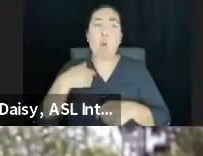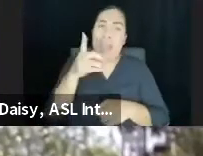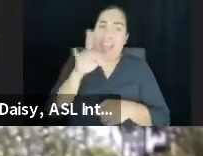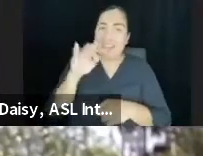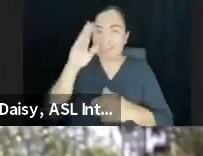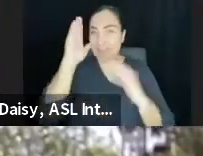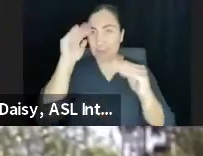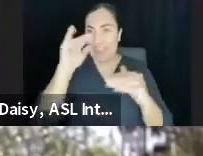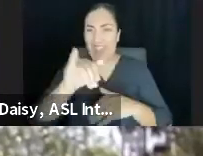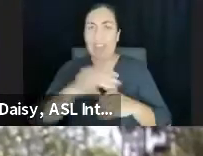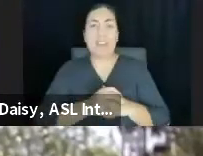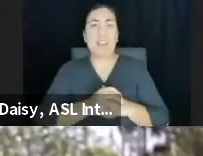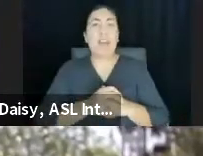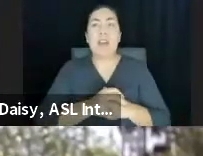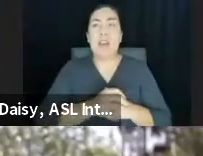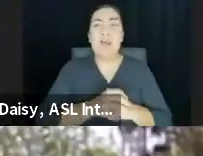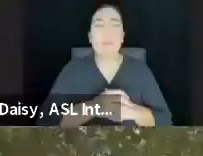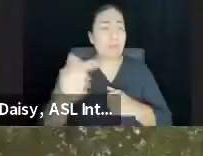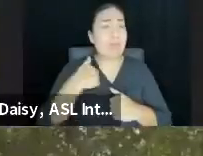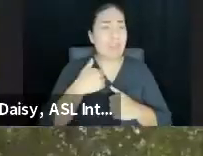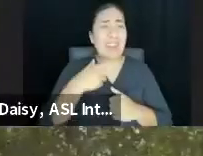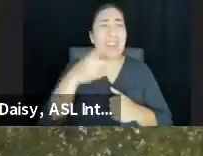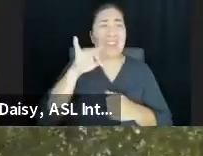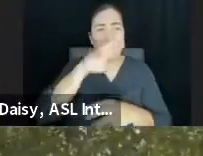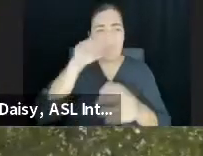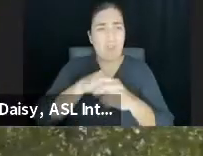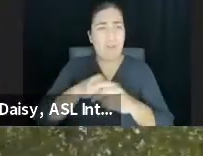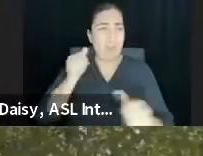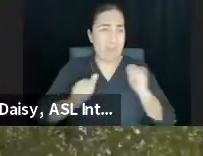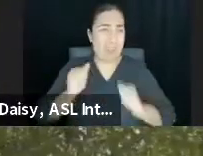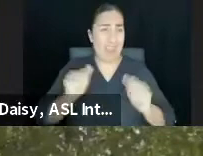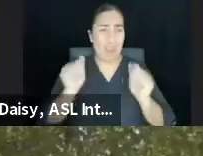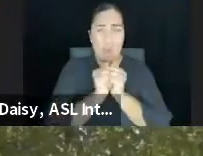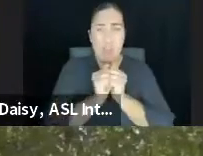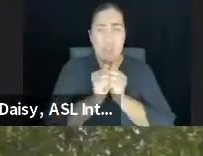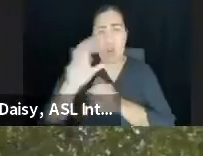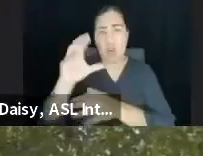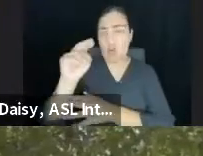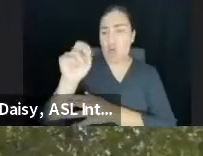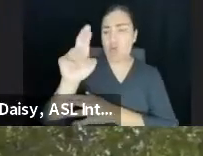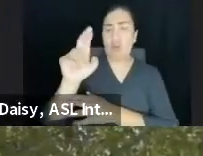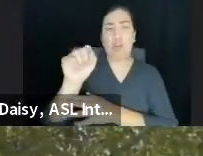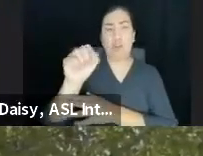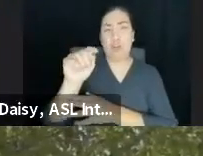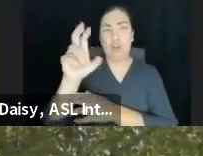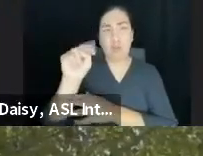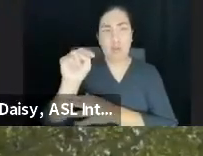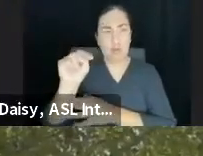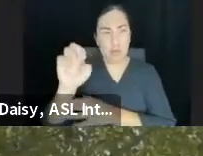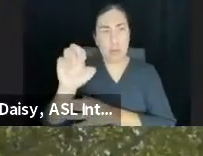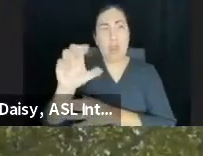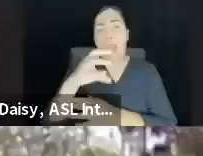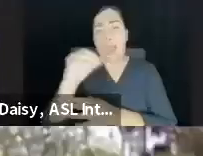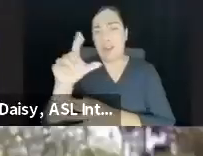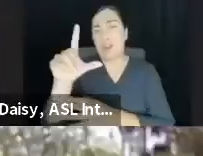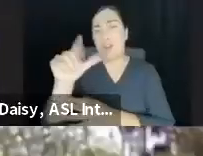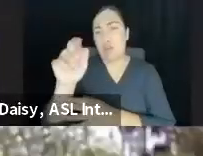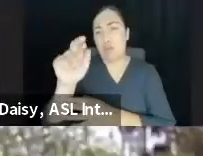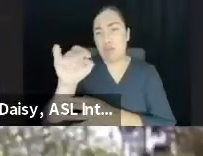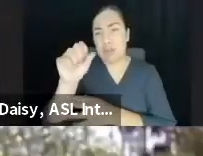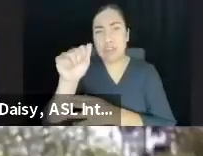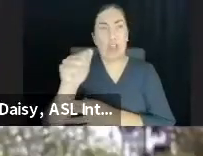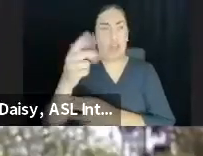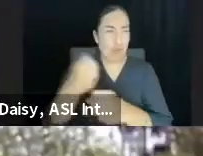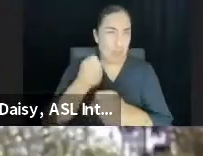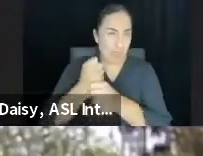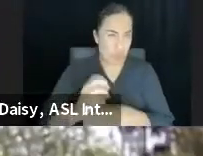experience changed the trajectory of my life. So many different stories going on, and we have all these activities that are about American